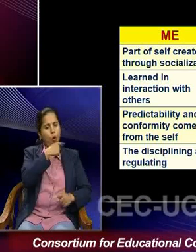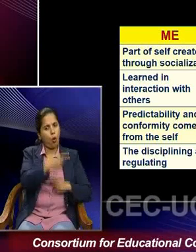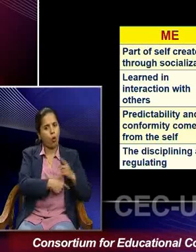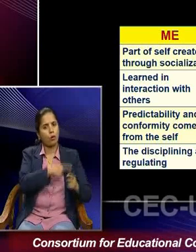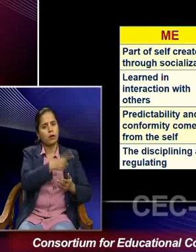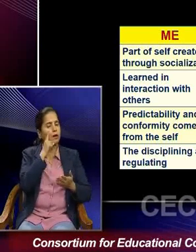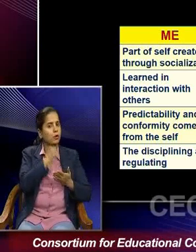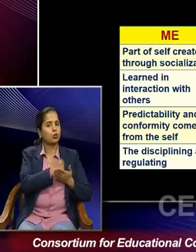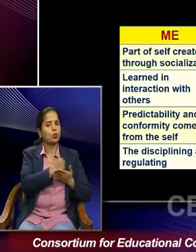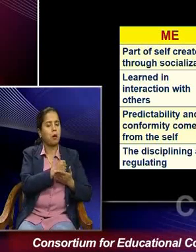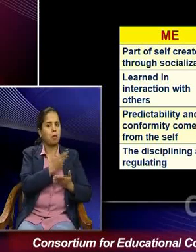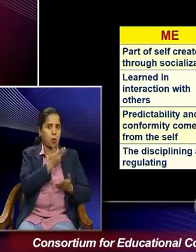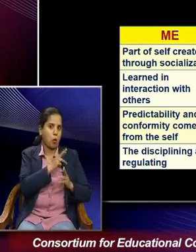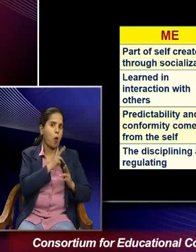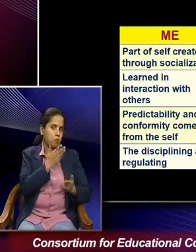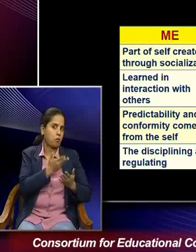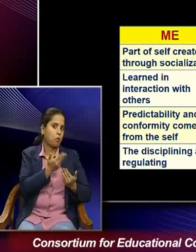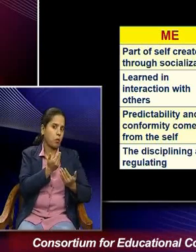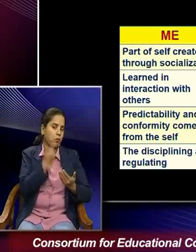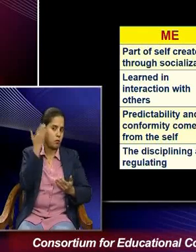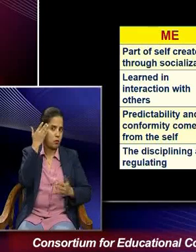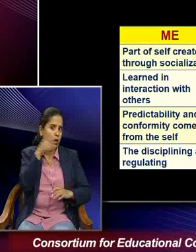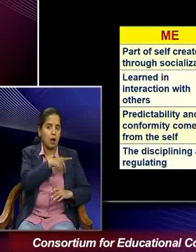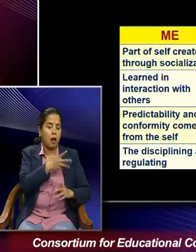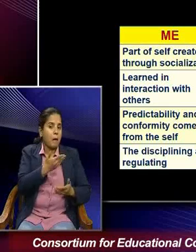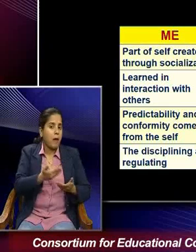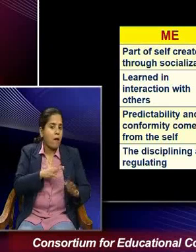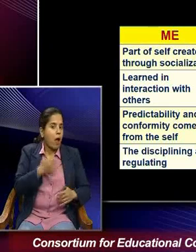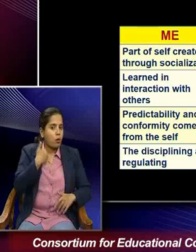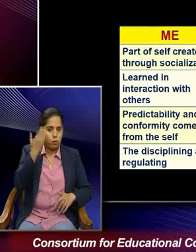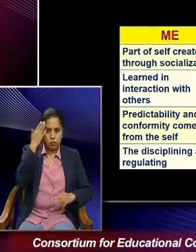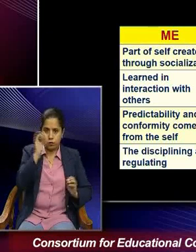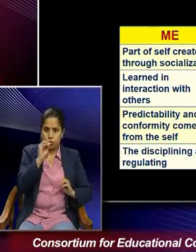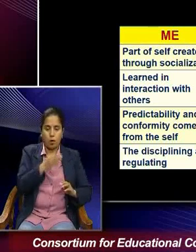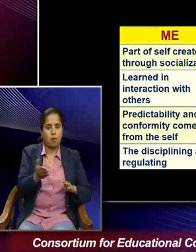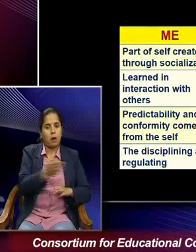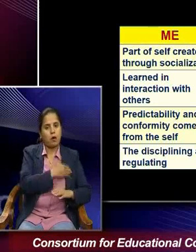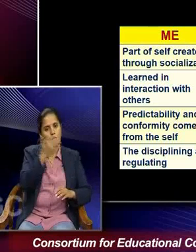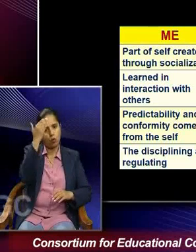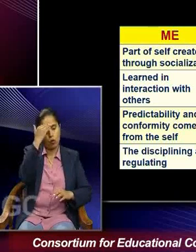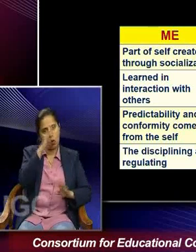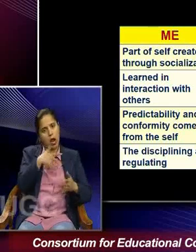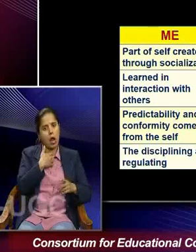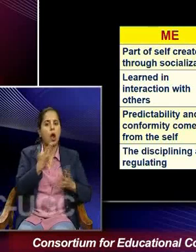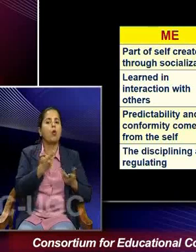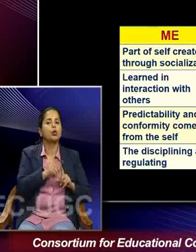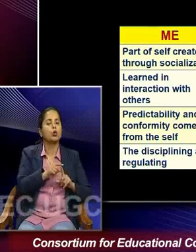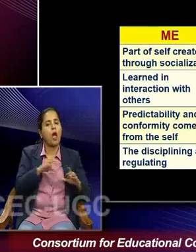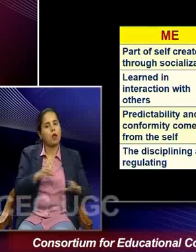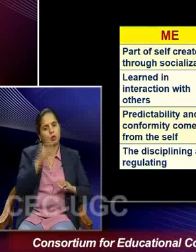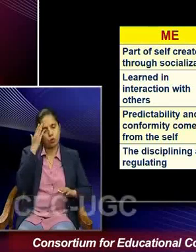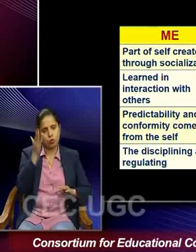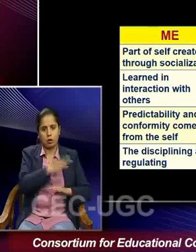is subjective, imaginative and created. So, two parts of the self are in constant